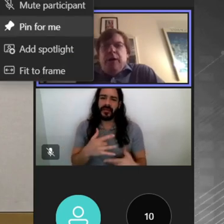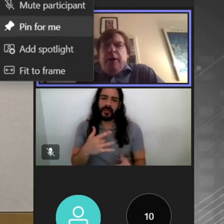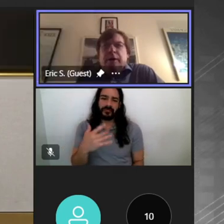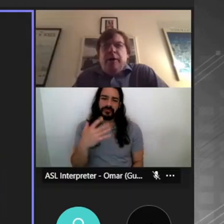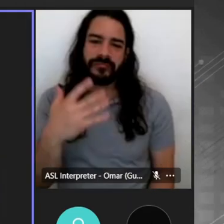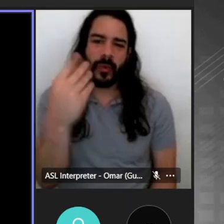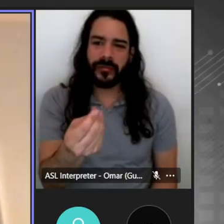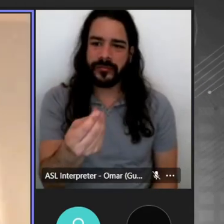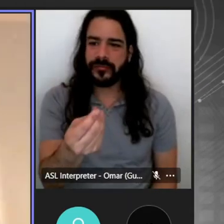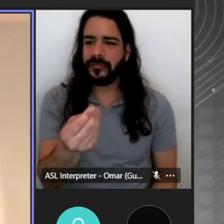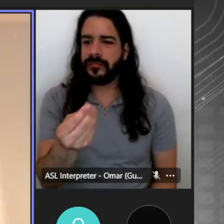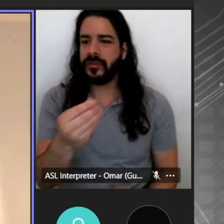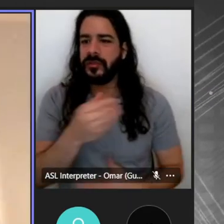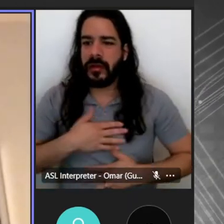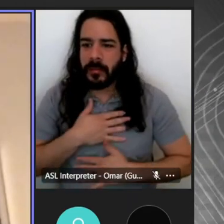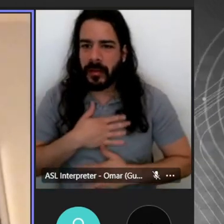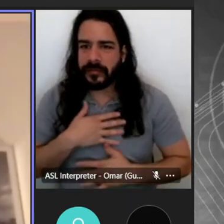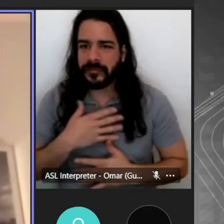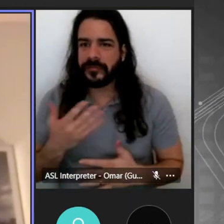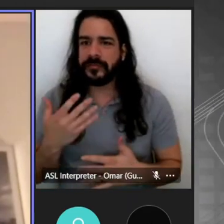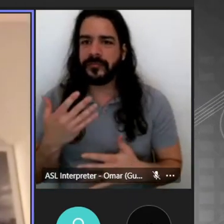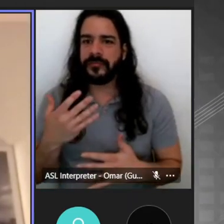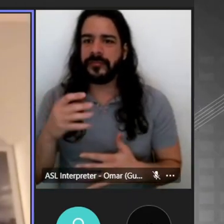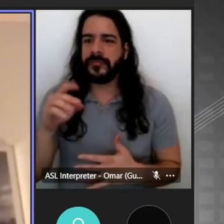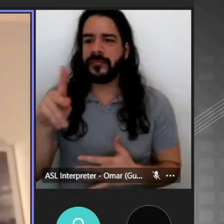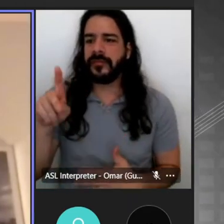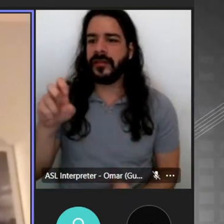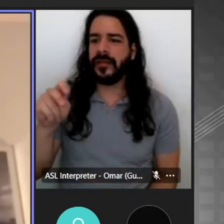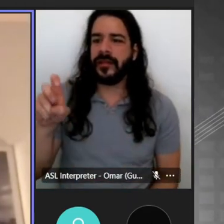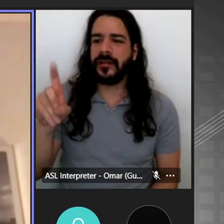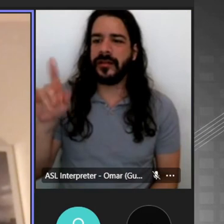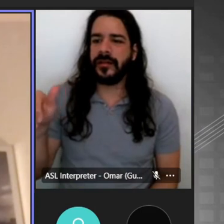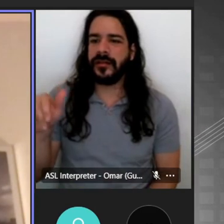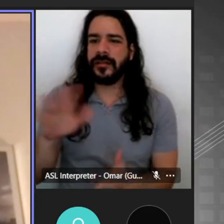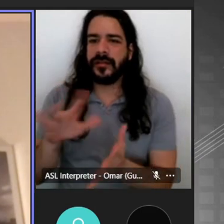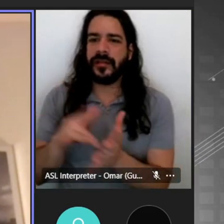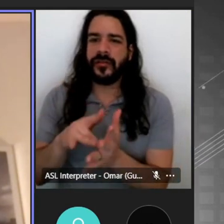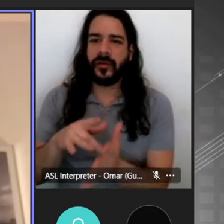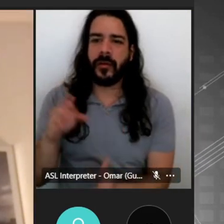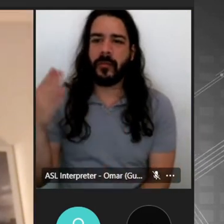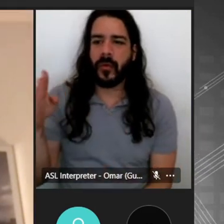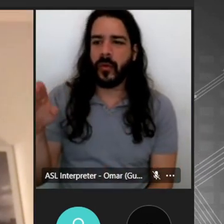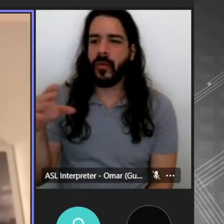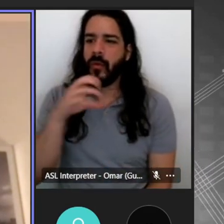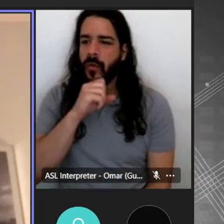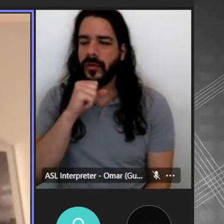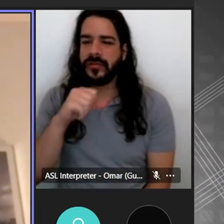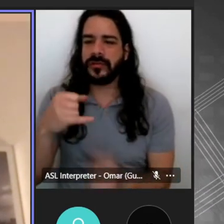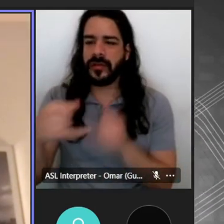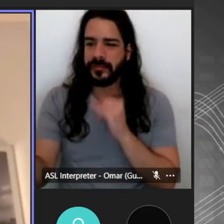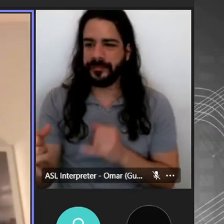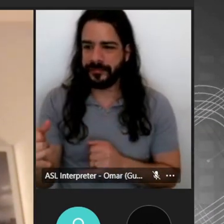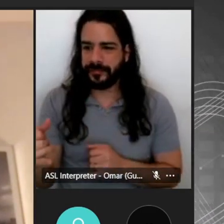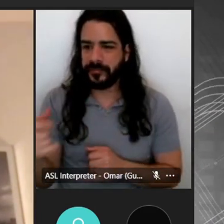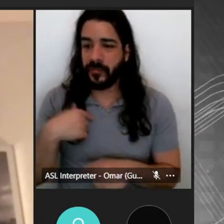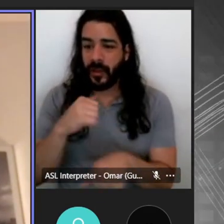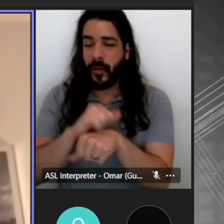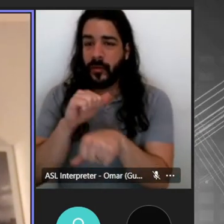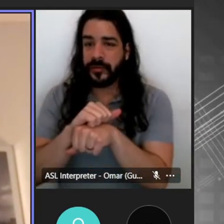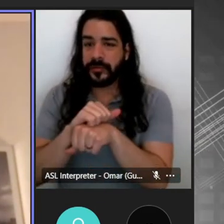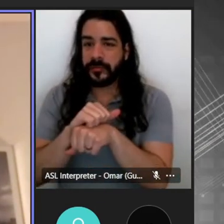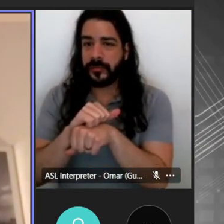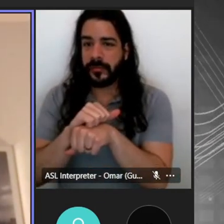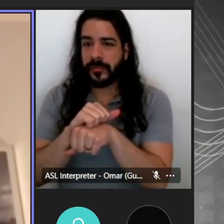I often go for entertainment in Pink Quarter, Archive Stop, or Kennedy Center, Blue or Orange Line, and I also